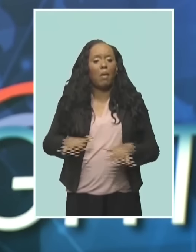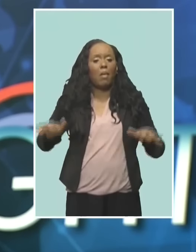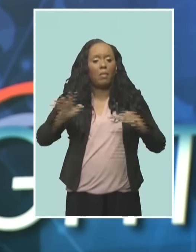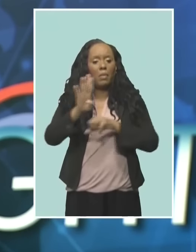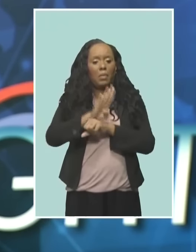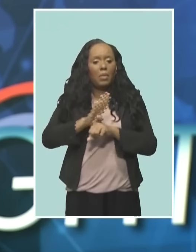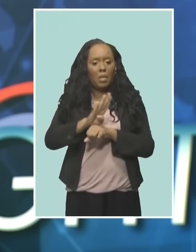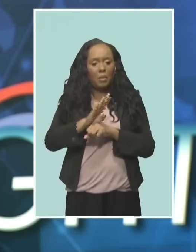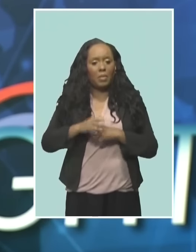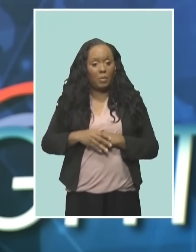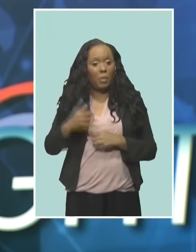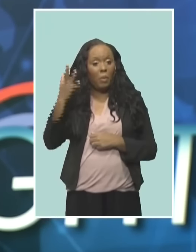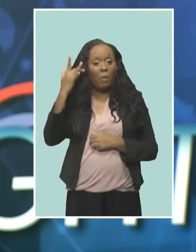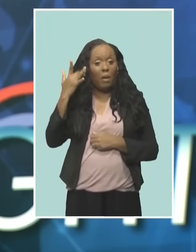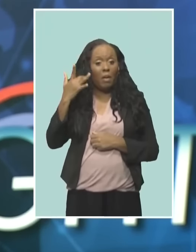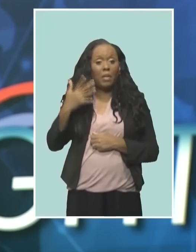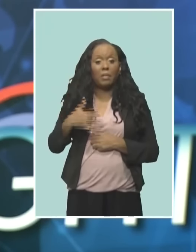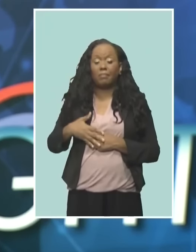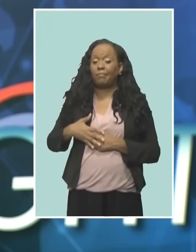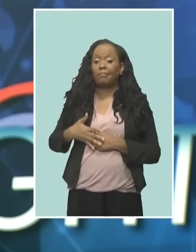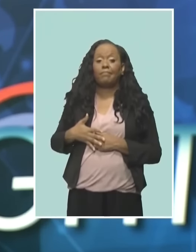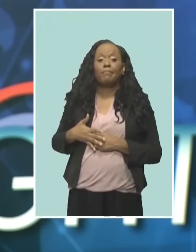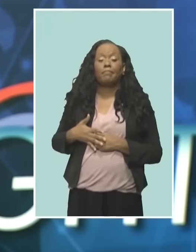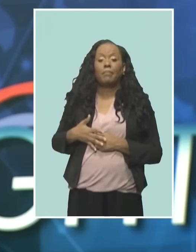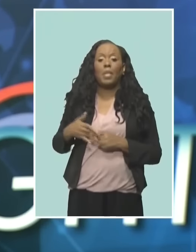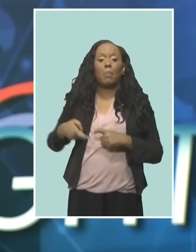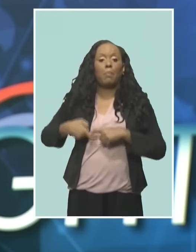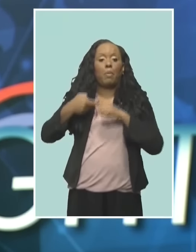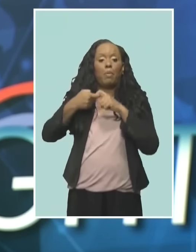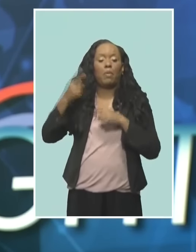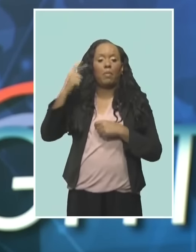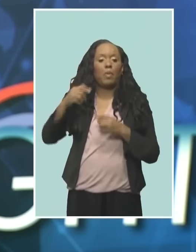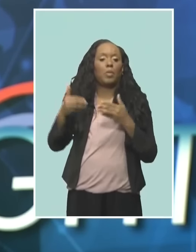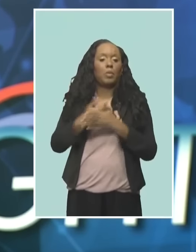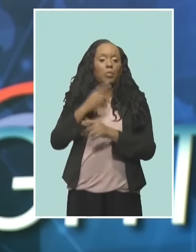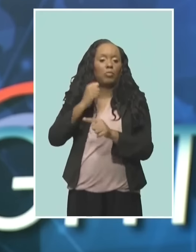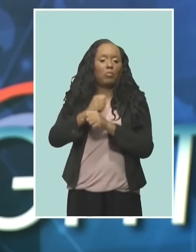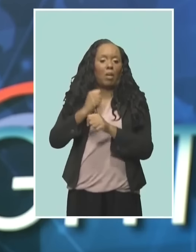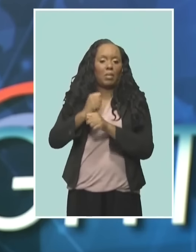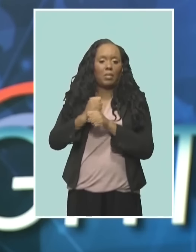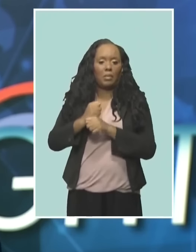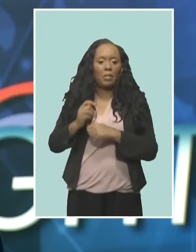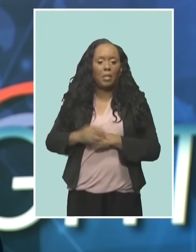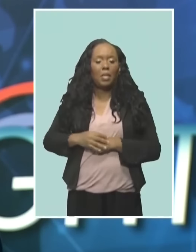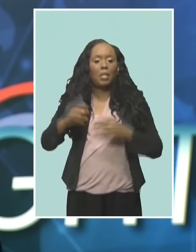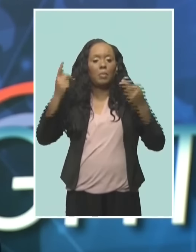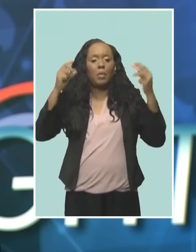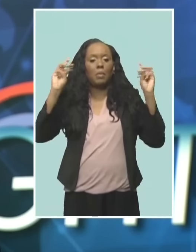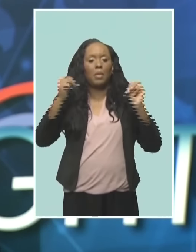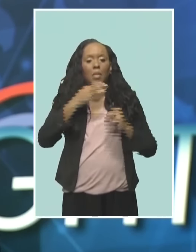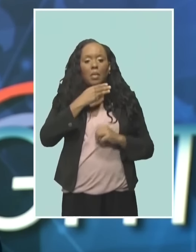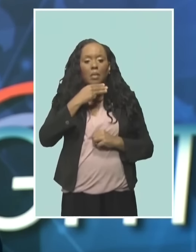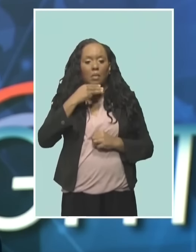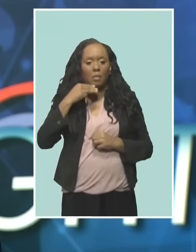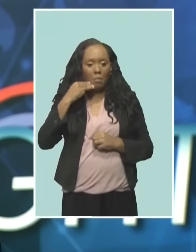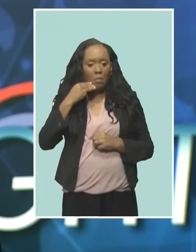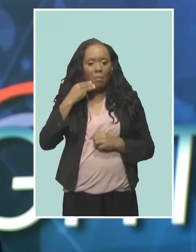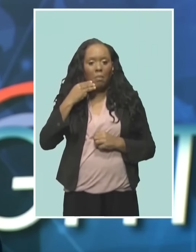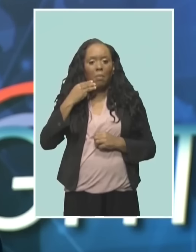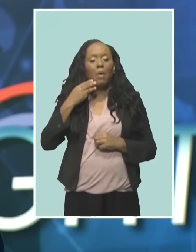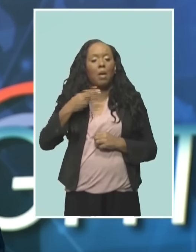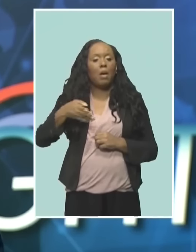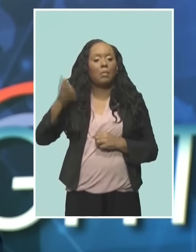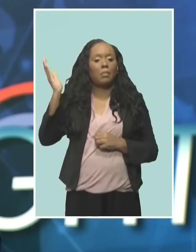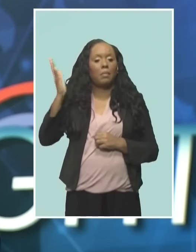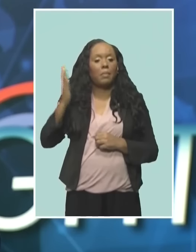a setback in the delivery of new trucks on order. This was confirmed by Prime Minister Mia Amor Motley as Parish Speaks